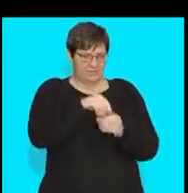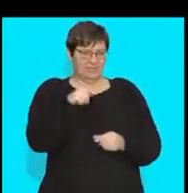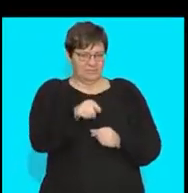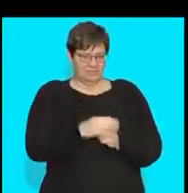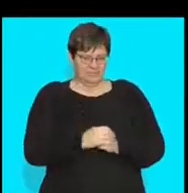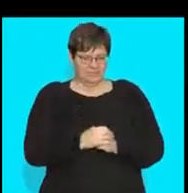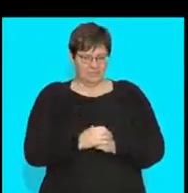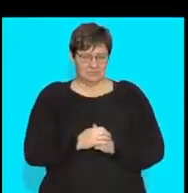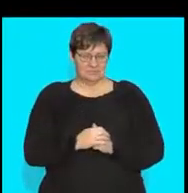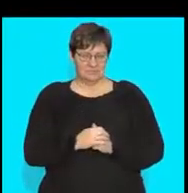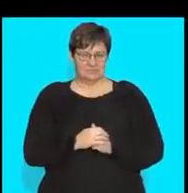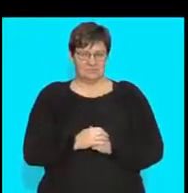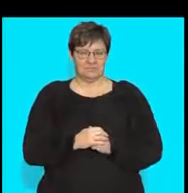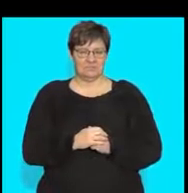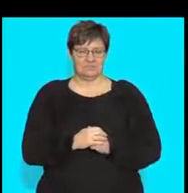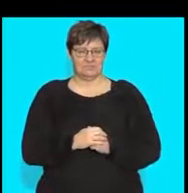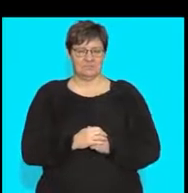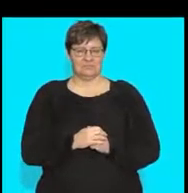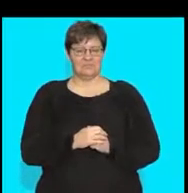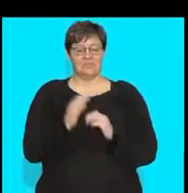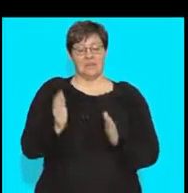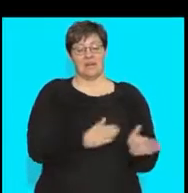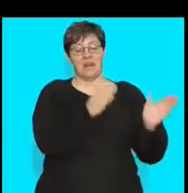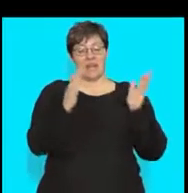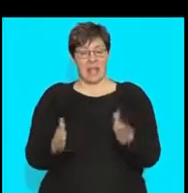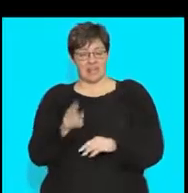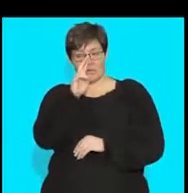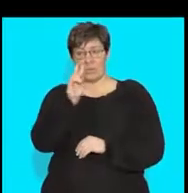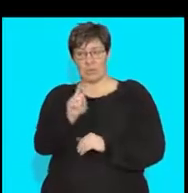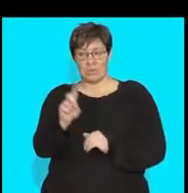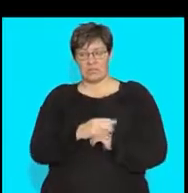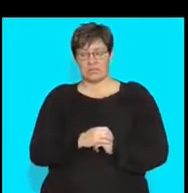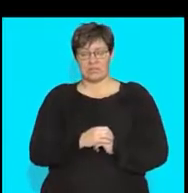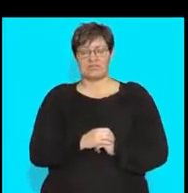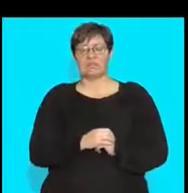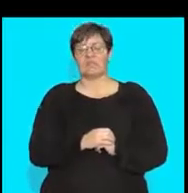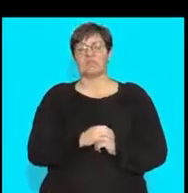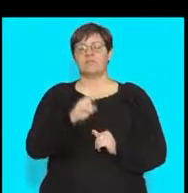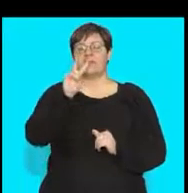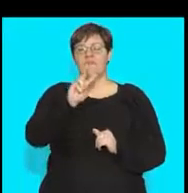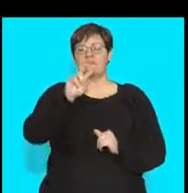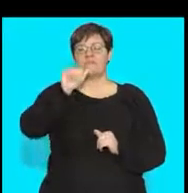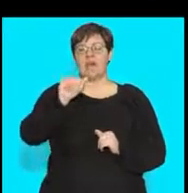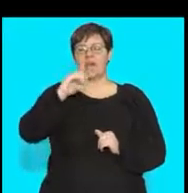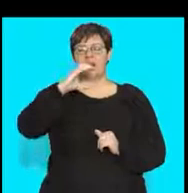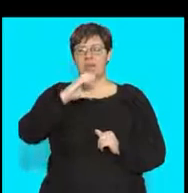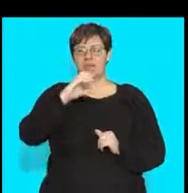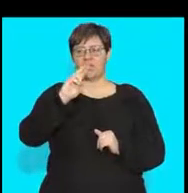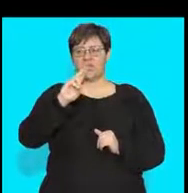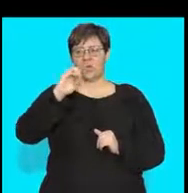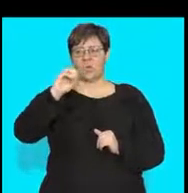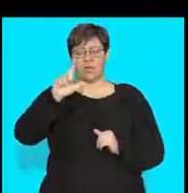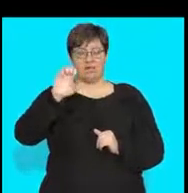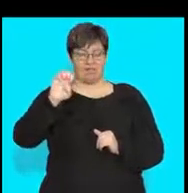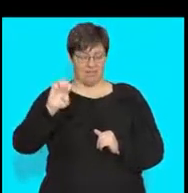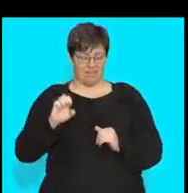in there. Now, the next organelle that we need to look at is this concept of a vacuole. And